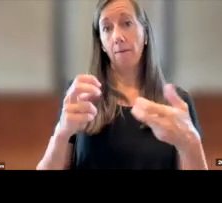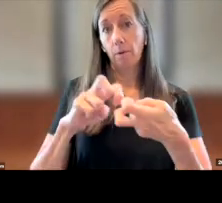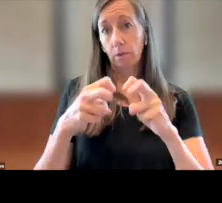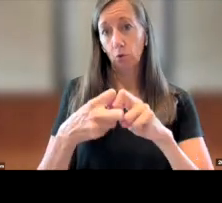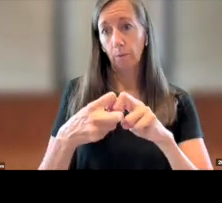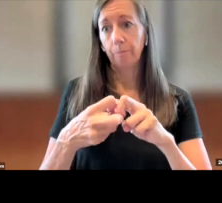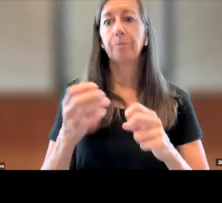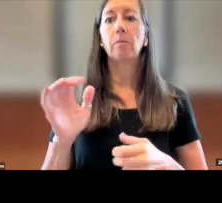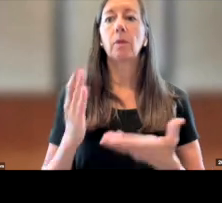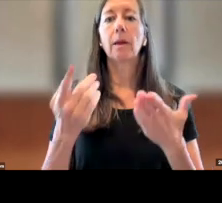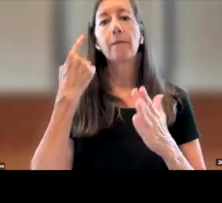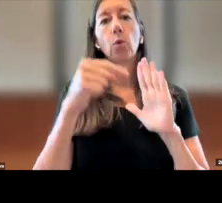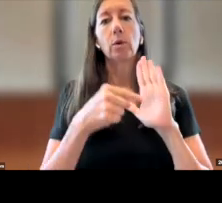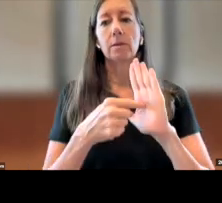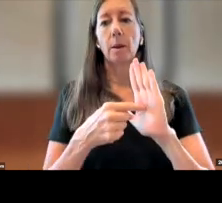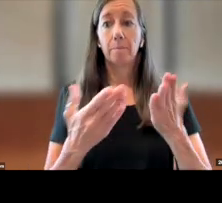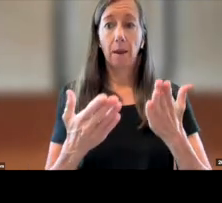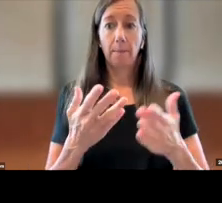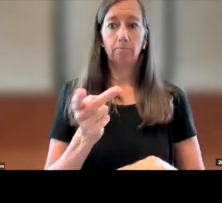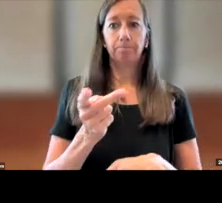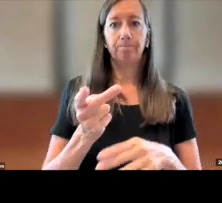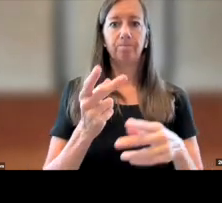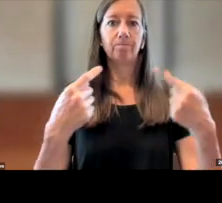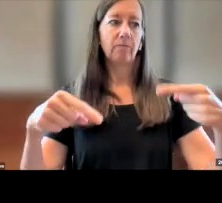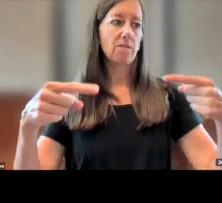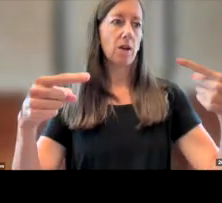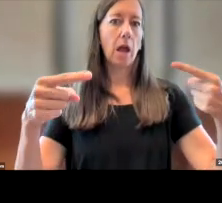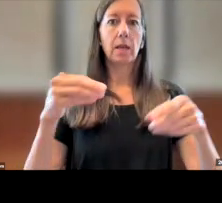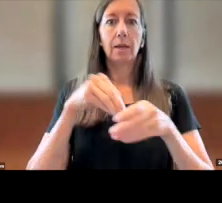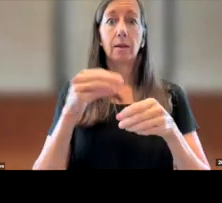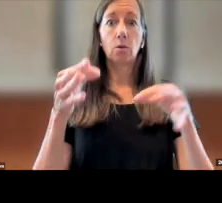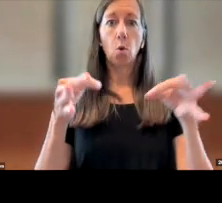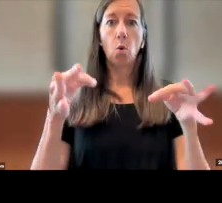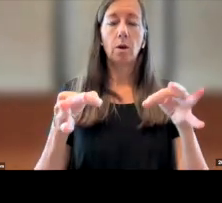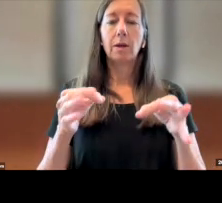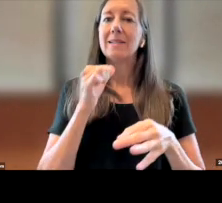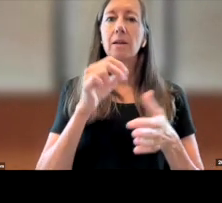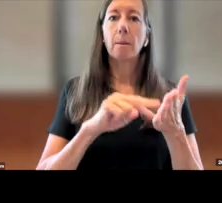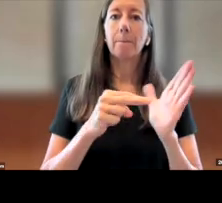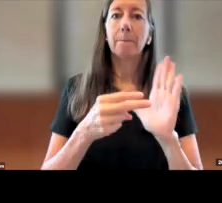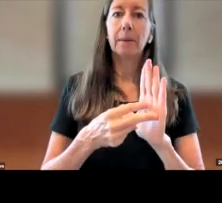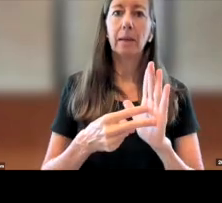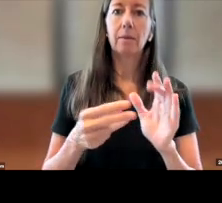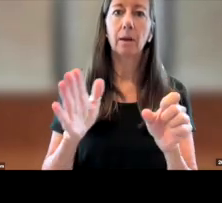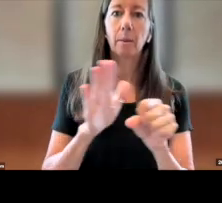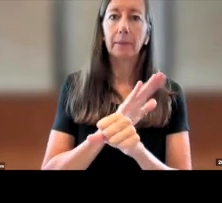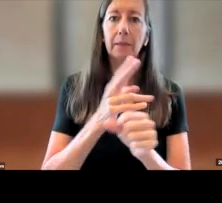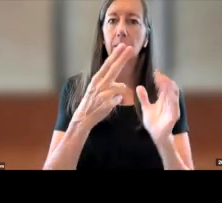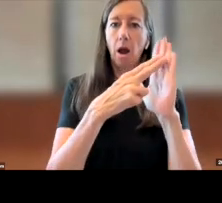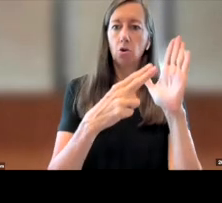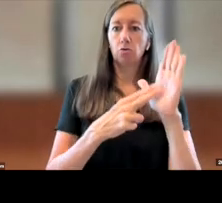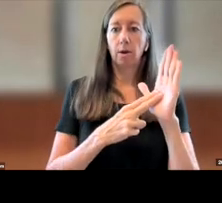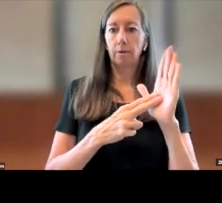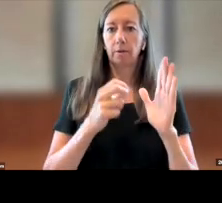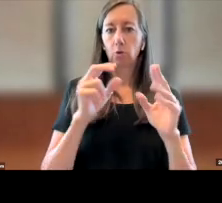you're fighting over in court. That doesn't mean the entire contract is invalid. Let's keep going. Assignment. Assignment